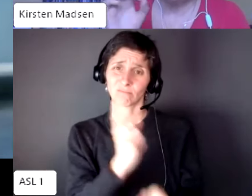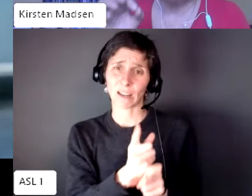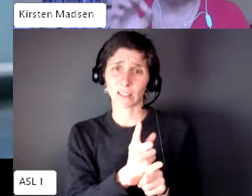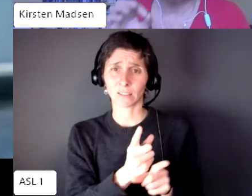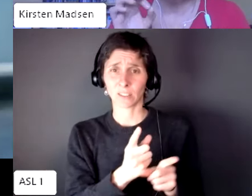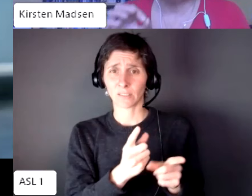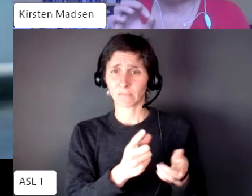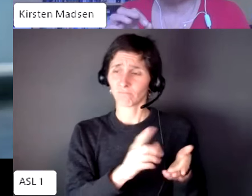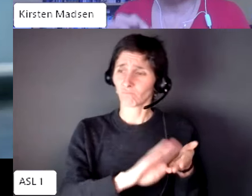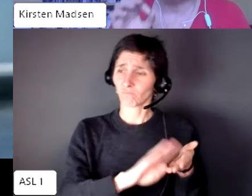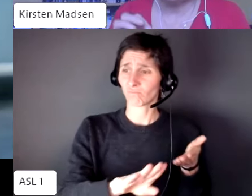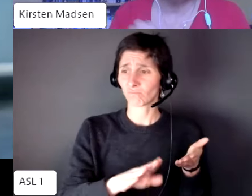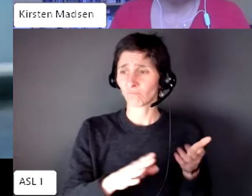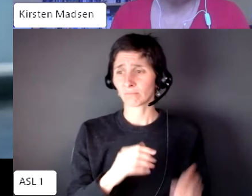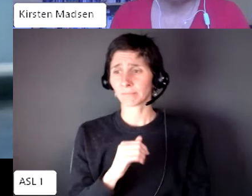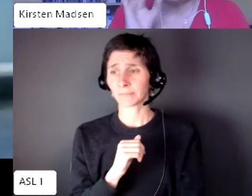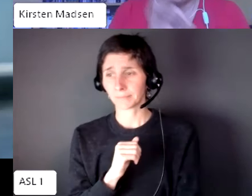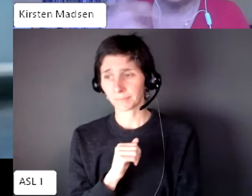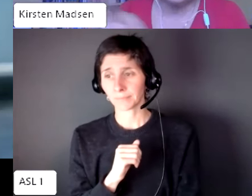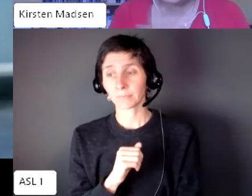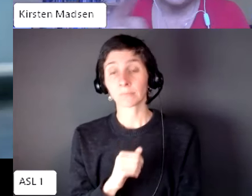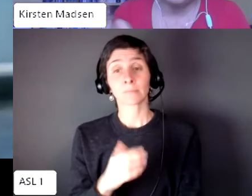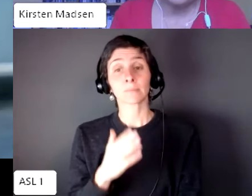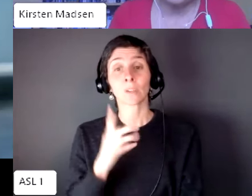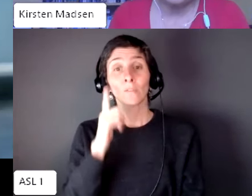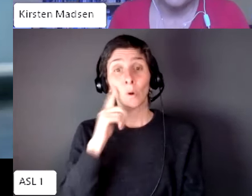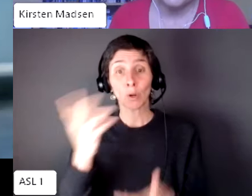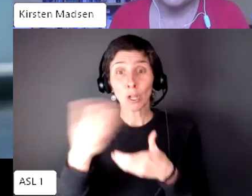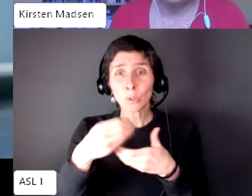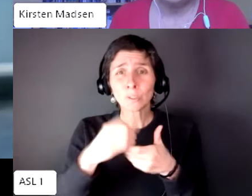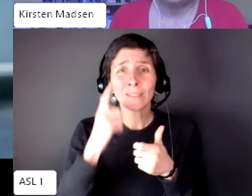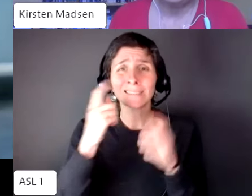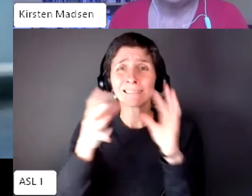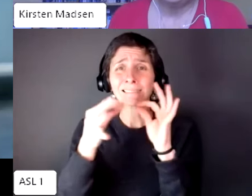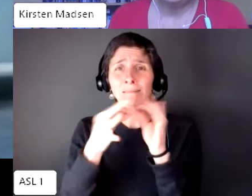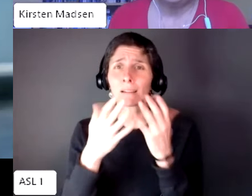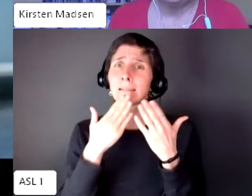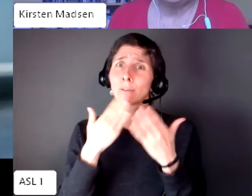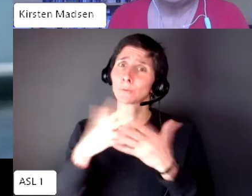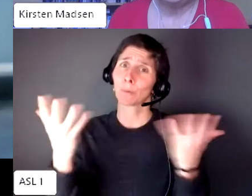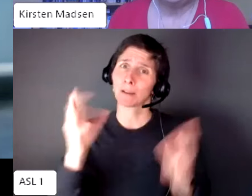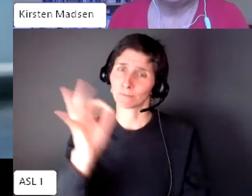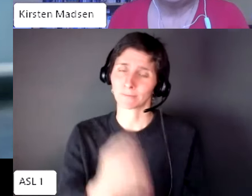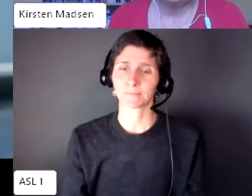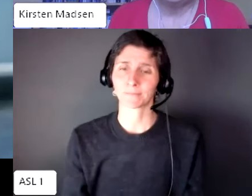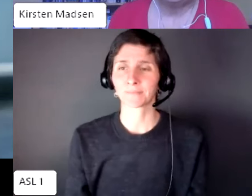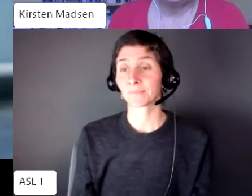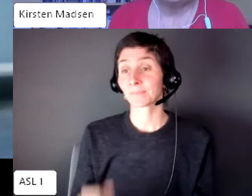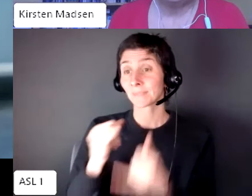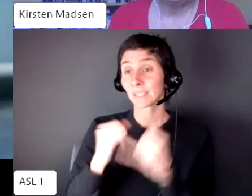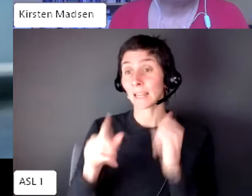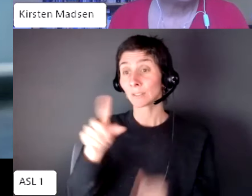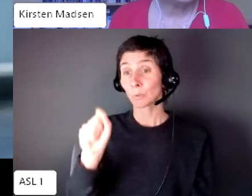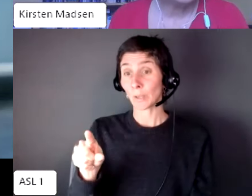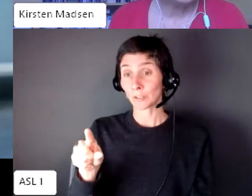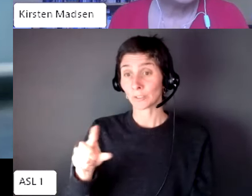whole idea of inclusivity has become so important. Thank you to whoever brought that up. The last question before we wrap up is around